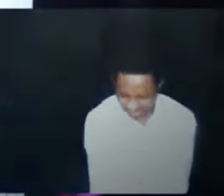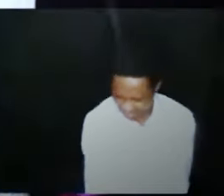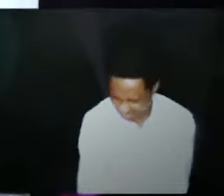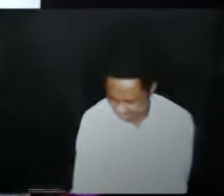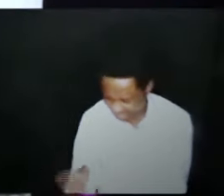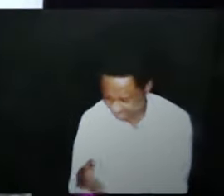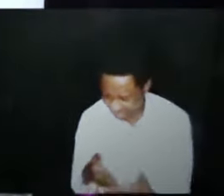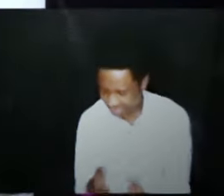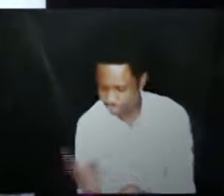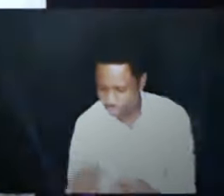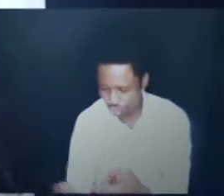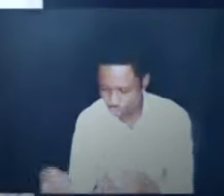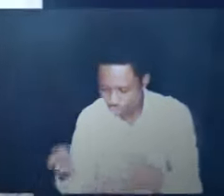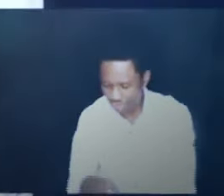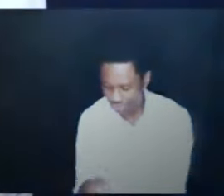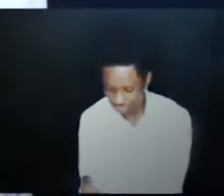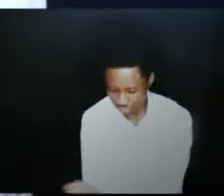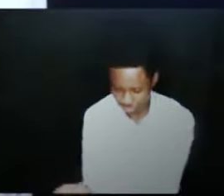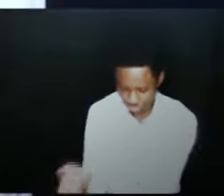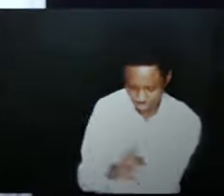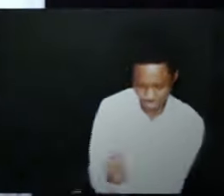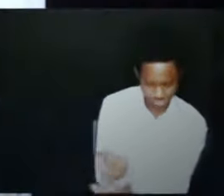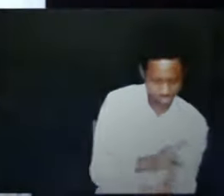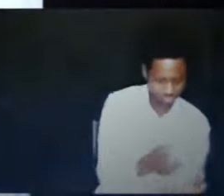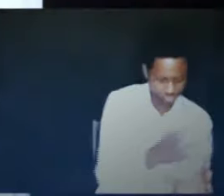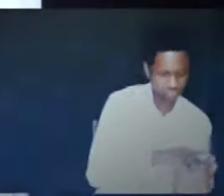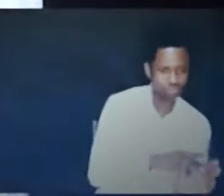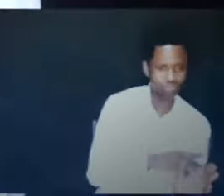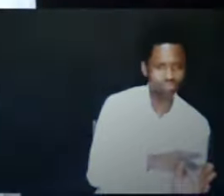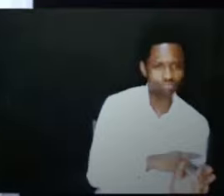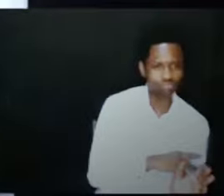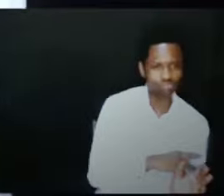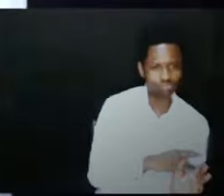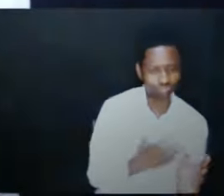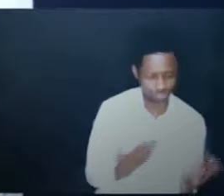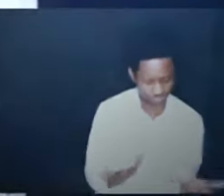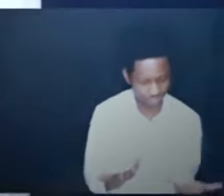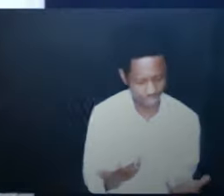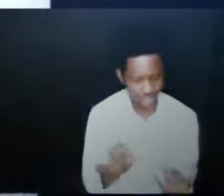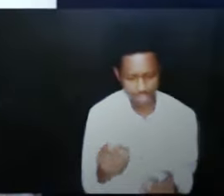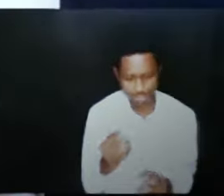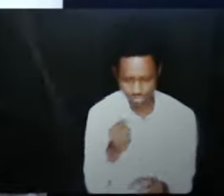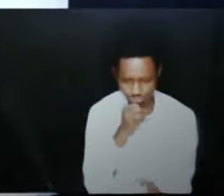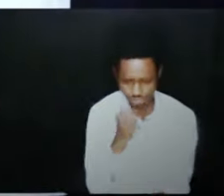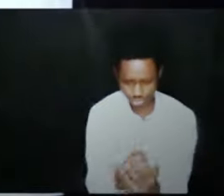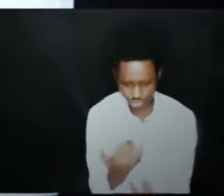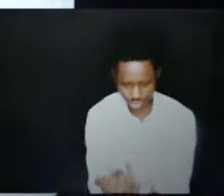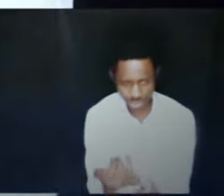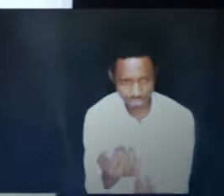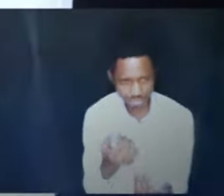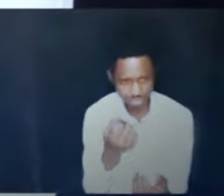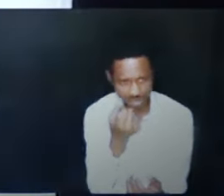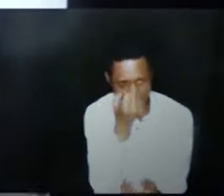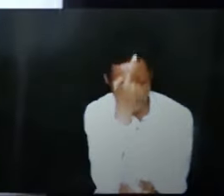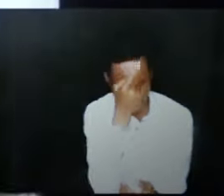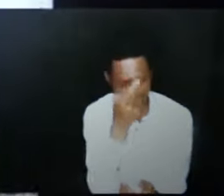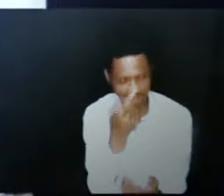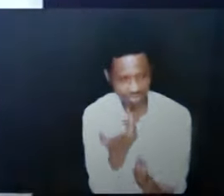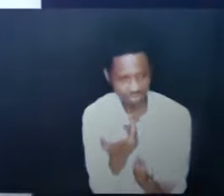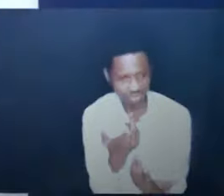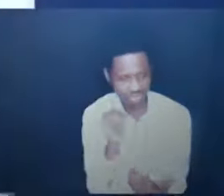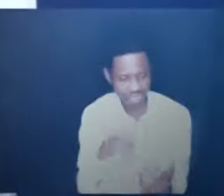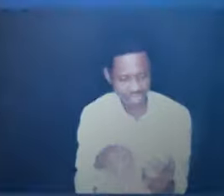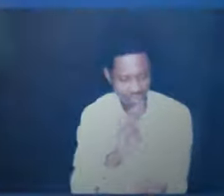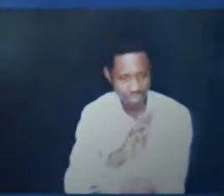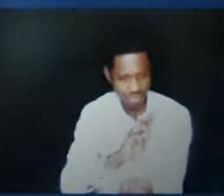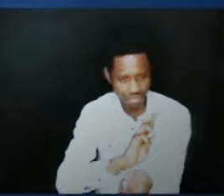to be demonstrated by this. I'm sure by this time you have understood that repentance is to be demonstrated by this. So, we